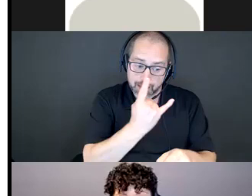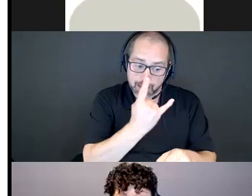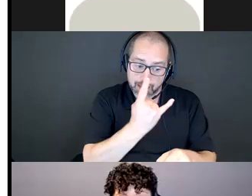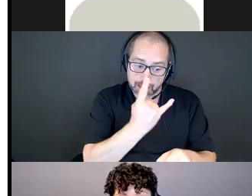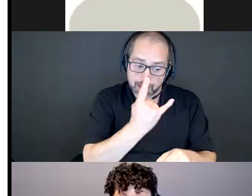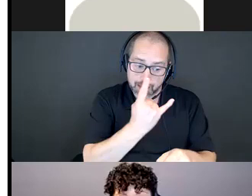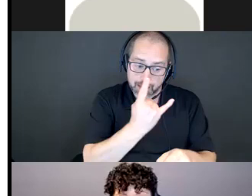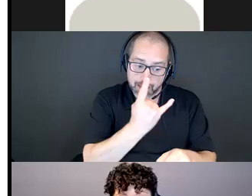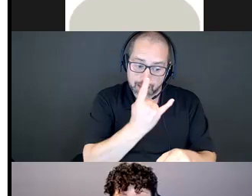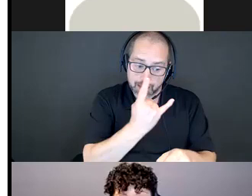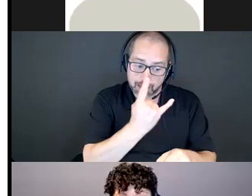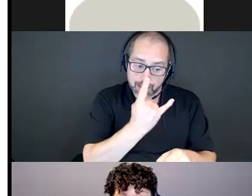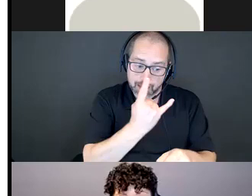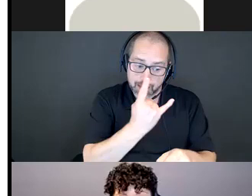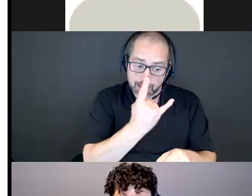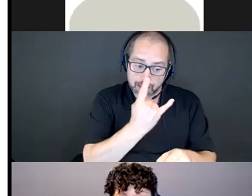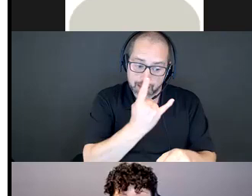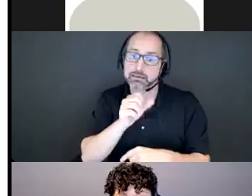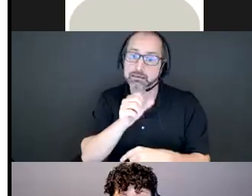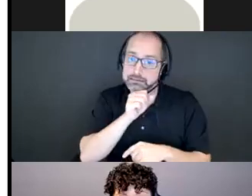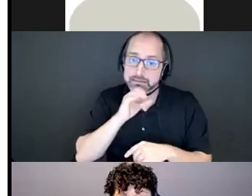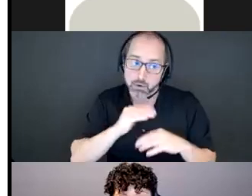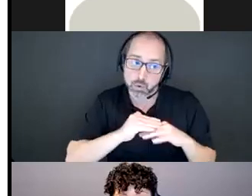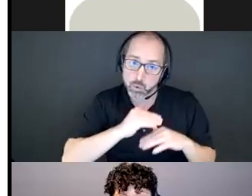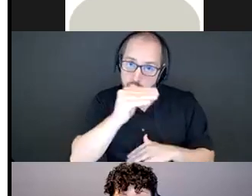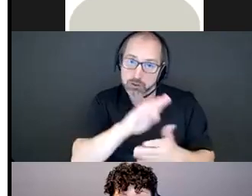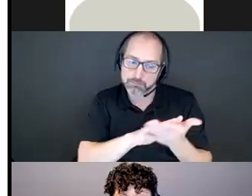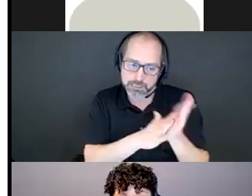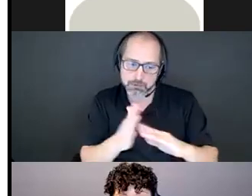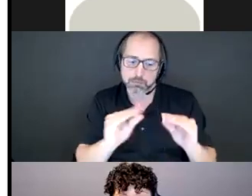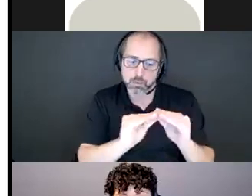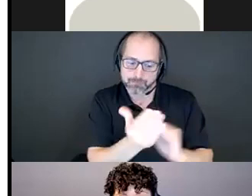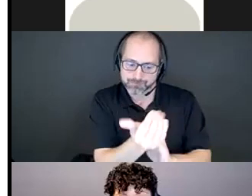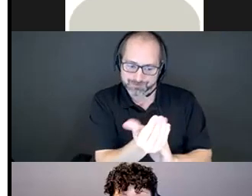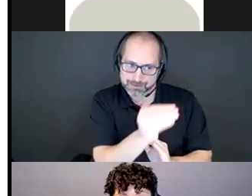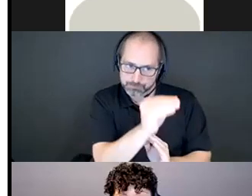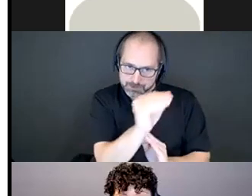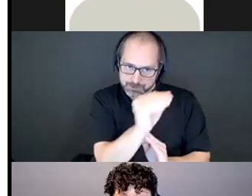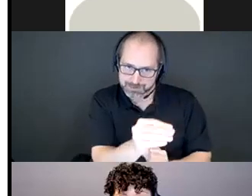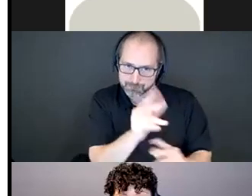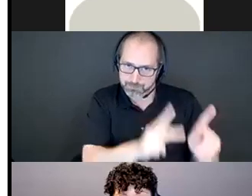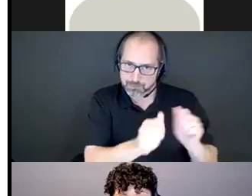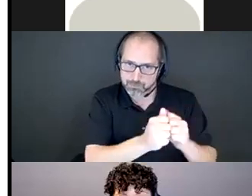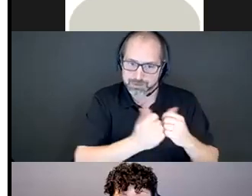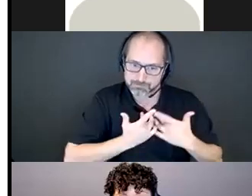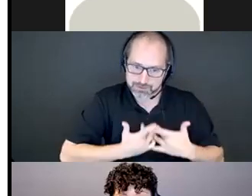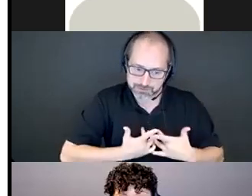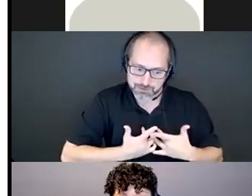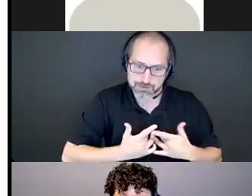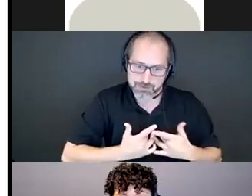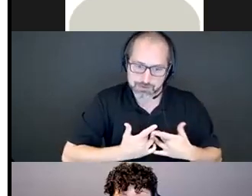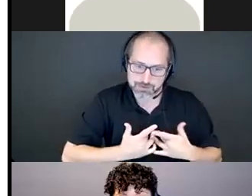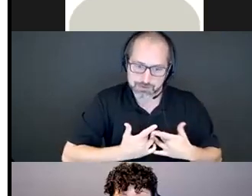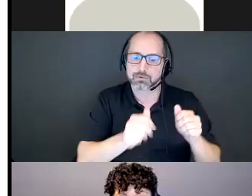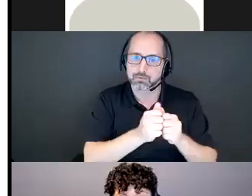older adults, that rises to about 15% of people with depression and 15% of those with